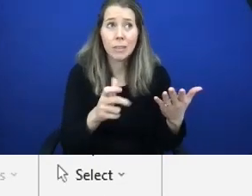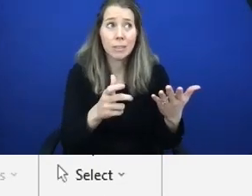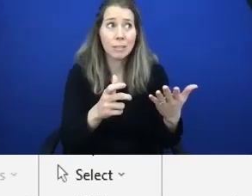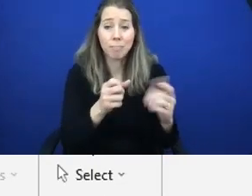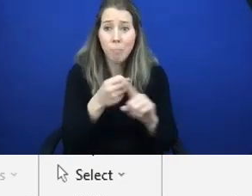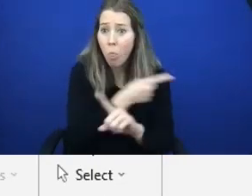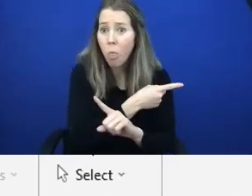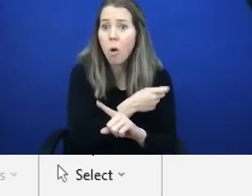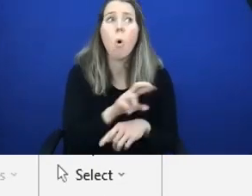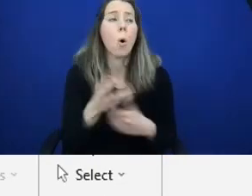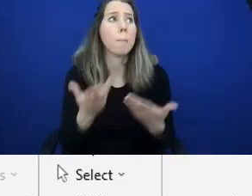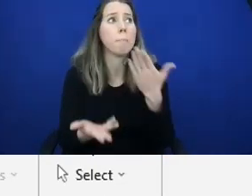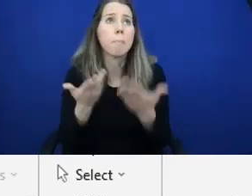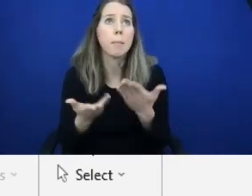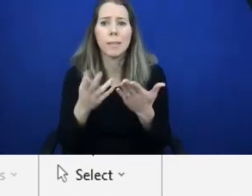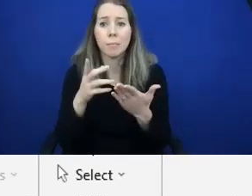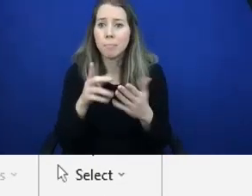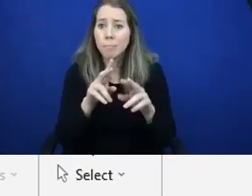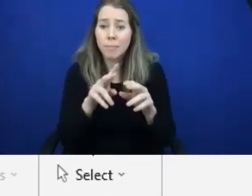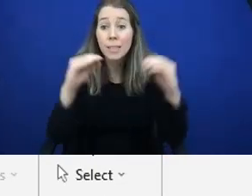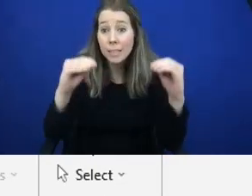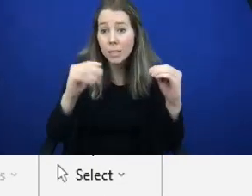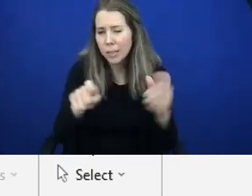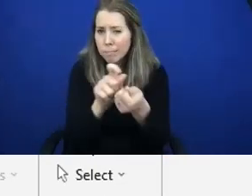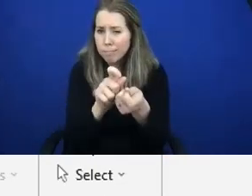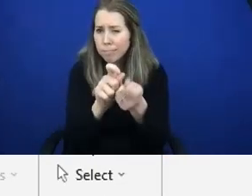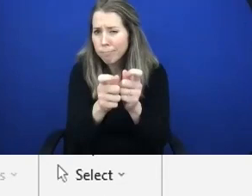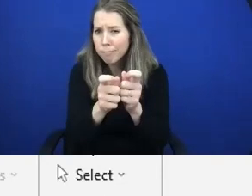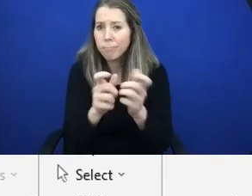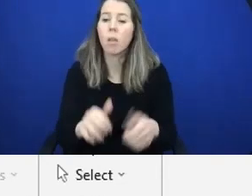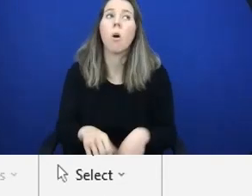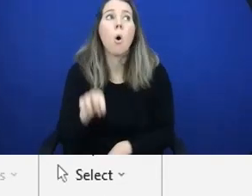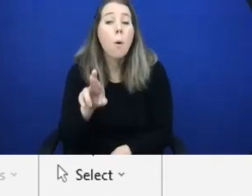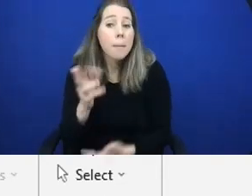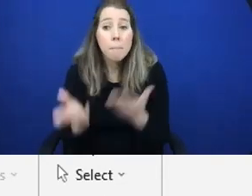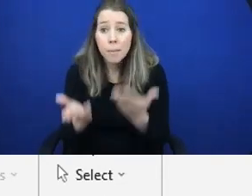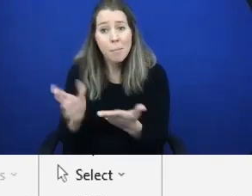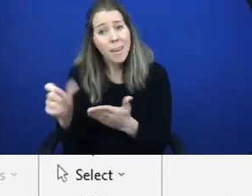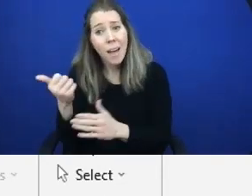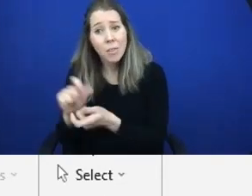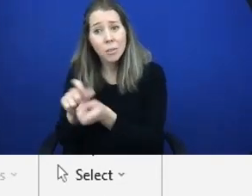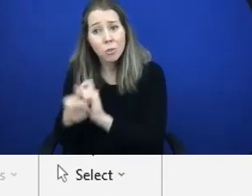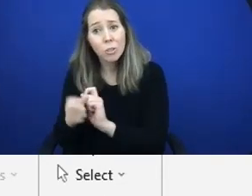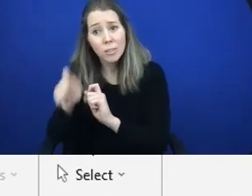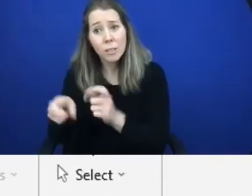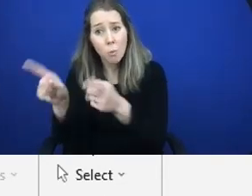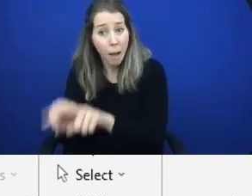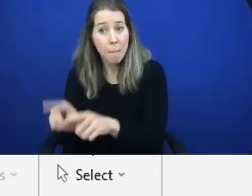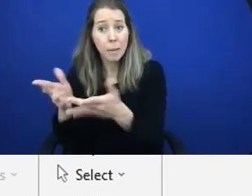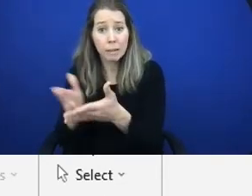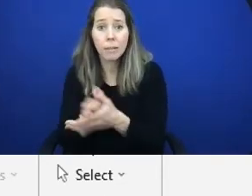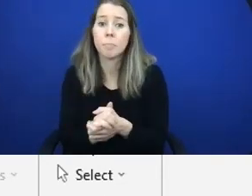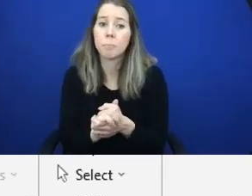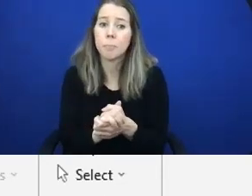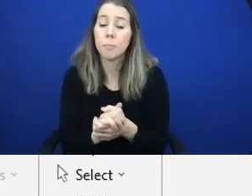there does need to be some adjustment in teaching. It could be that there are other changes that need to be made. So